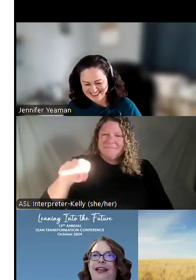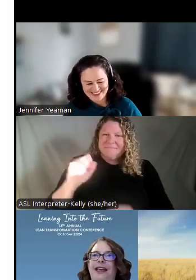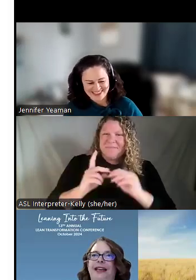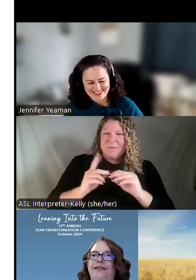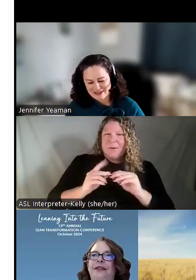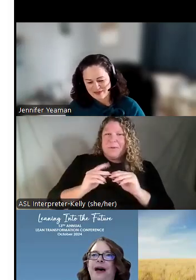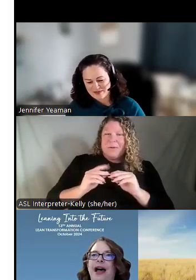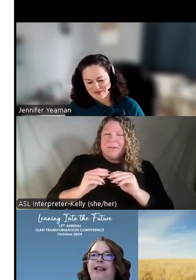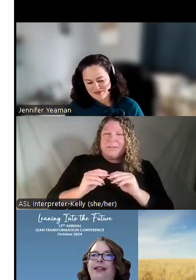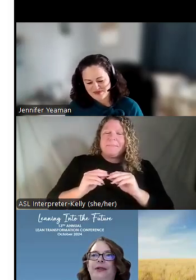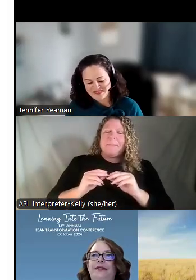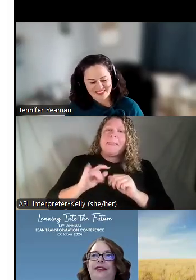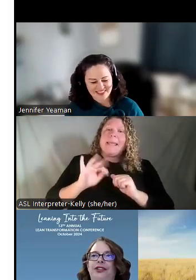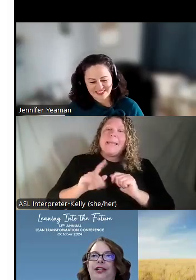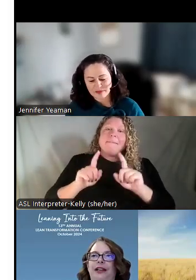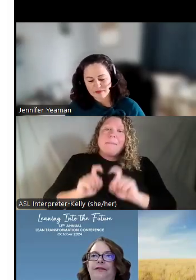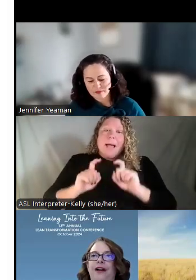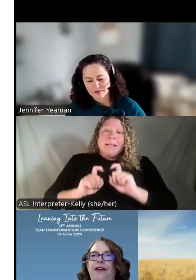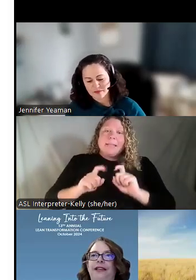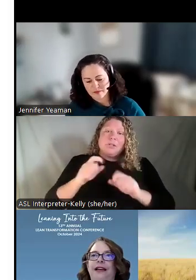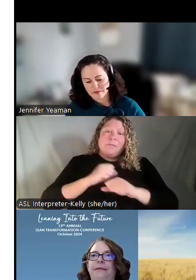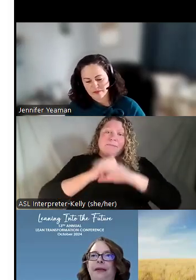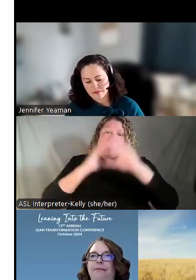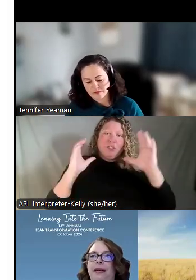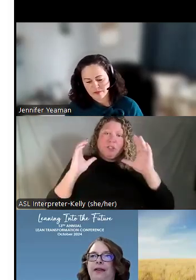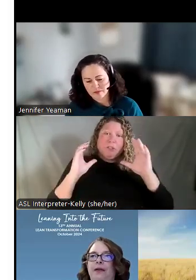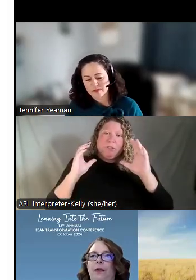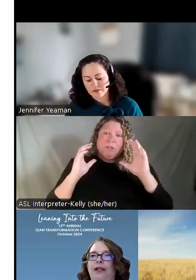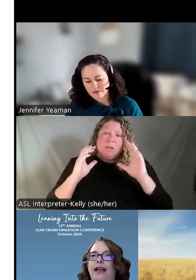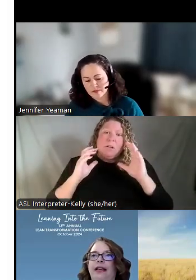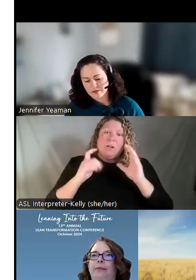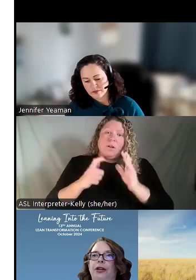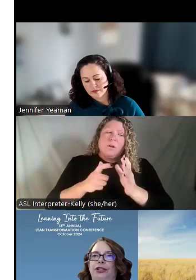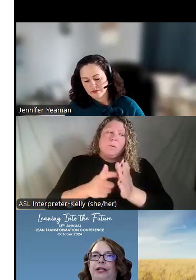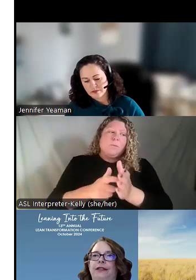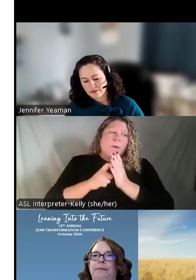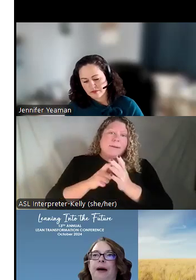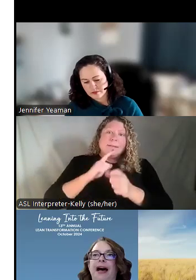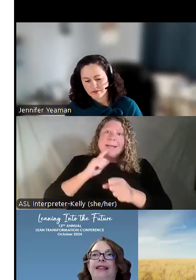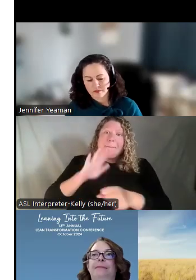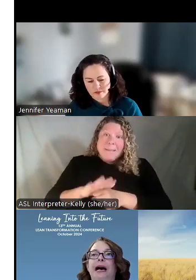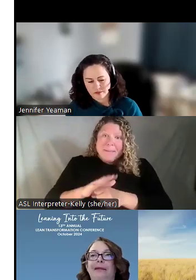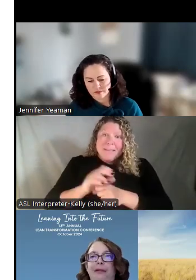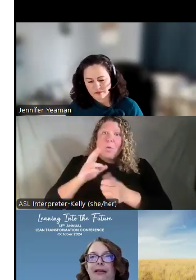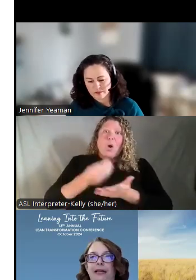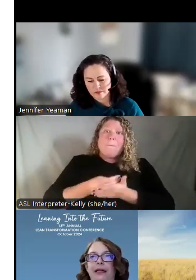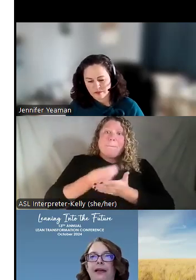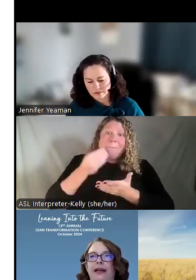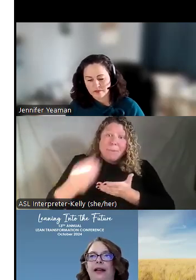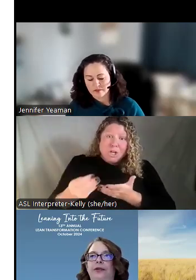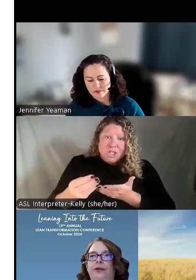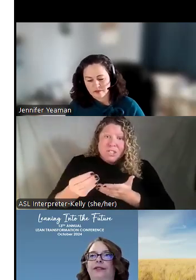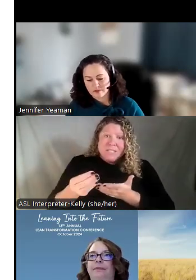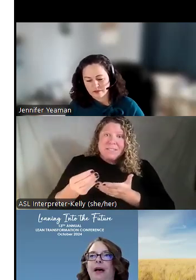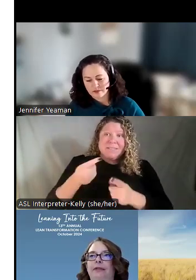question. If the pilot you envision involves a commitment or like a purchase by the public,